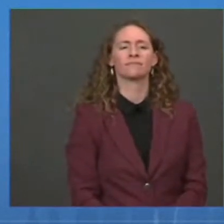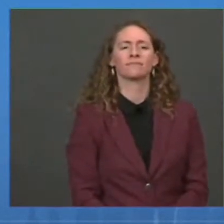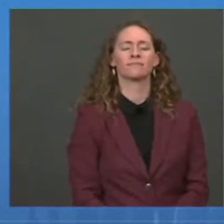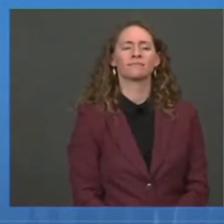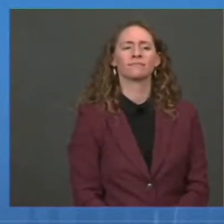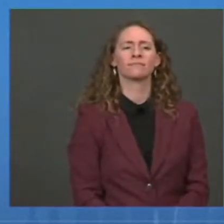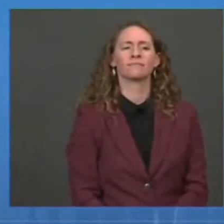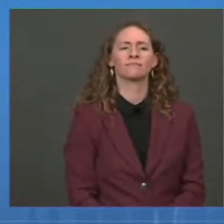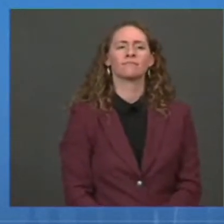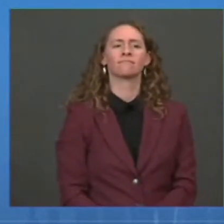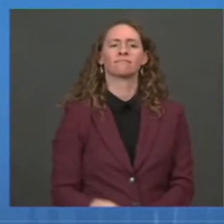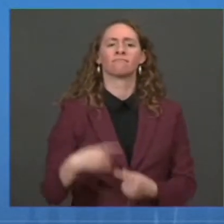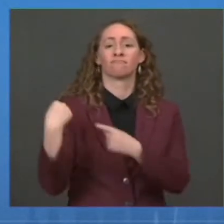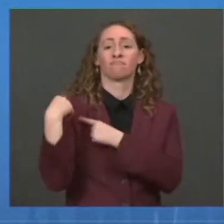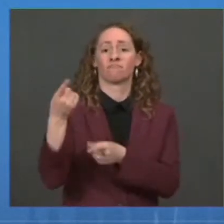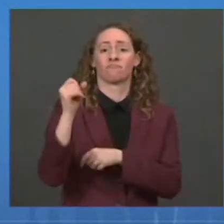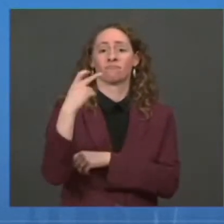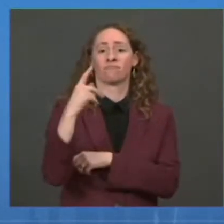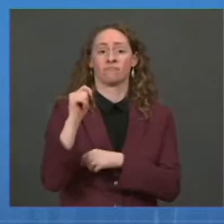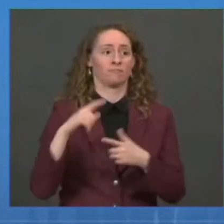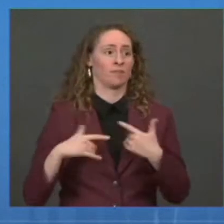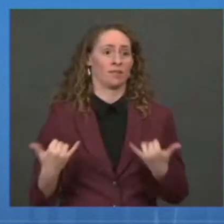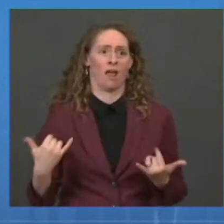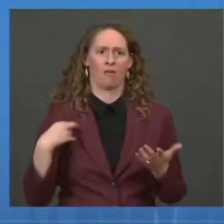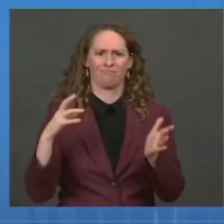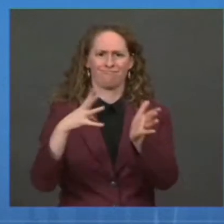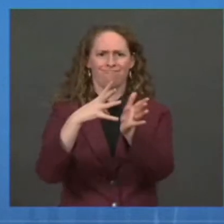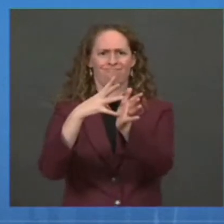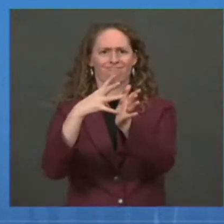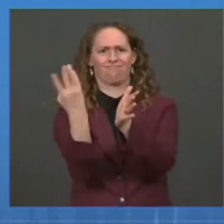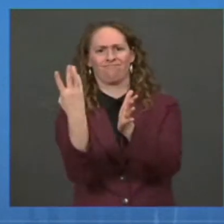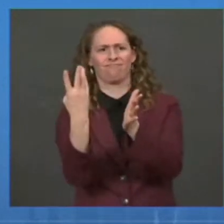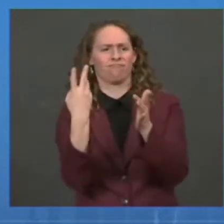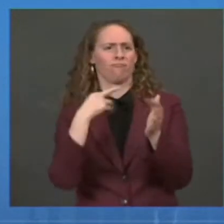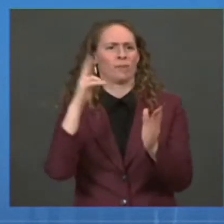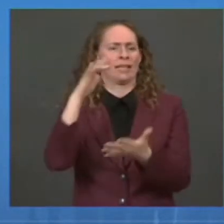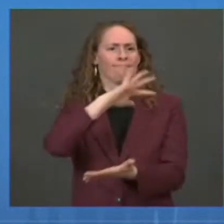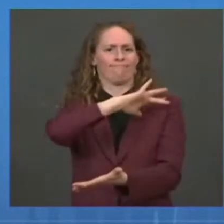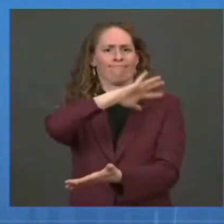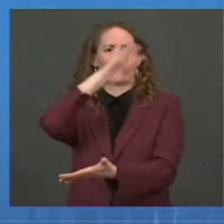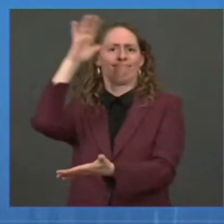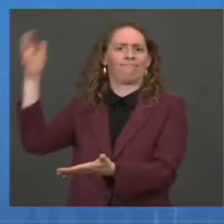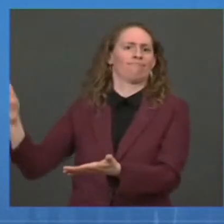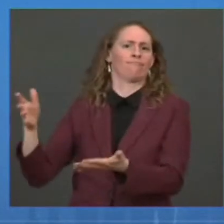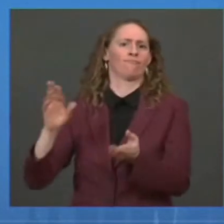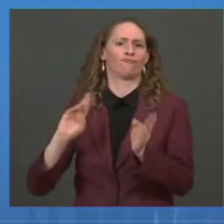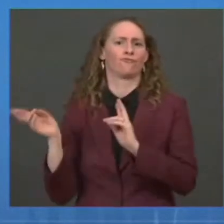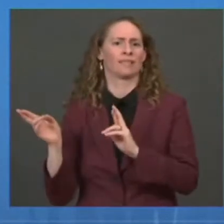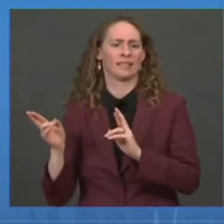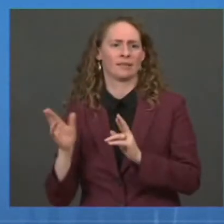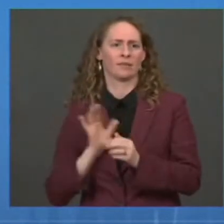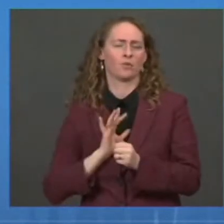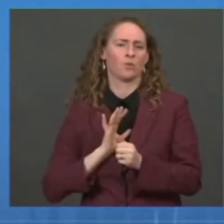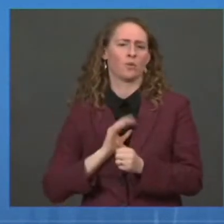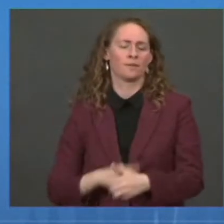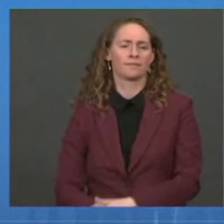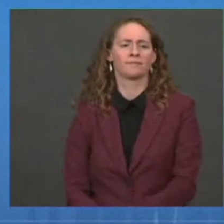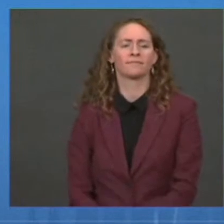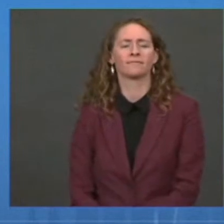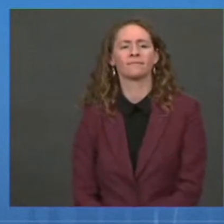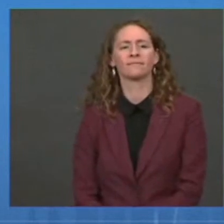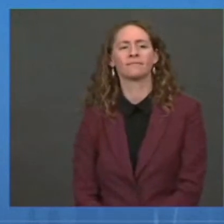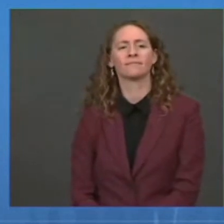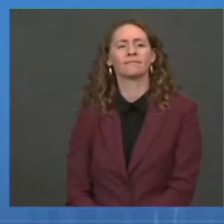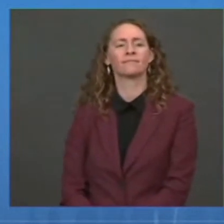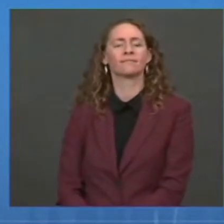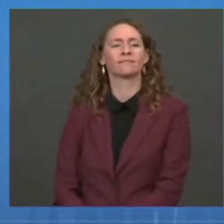has, in fact, authorized 5 new over-the-counter tests. So we have a total of 8 on the market. So there's consumer choice and prices are starting